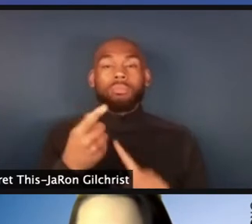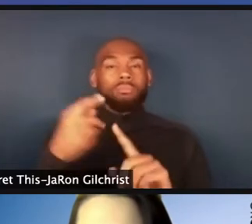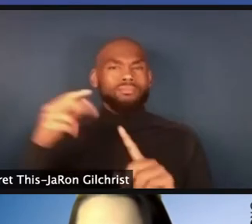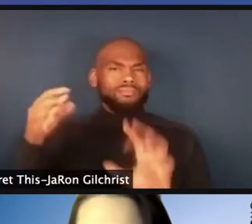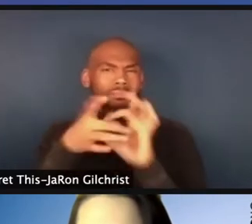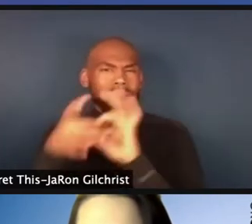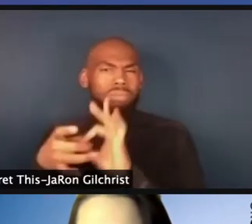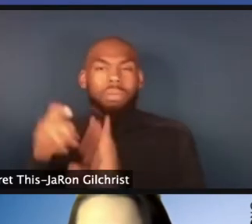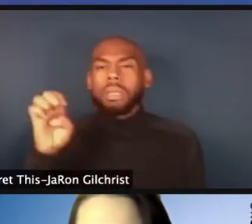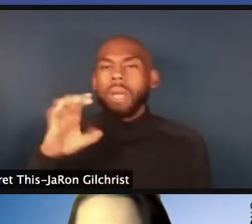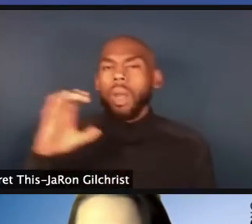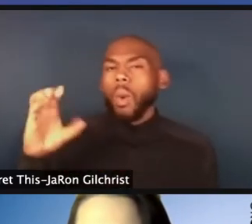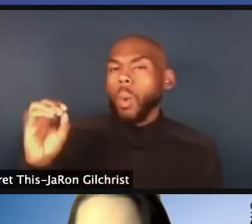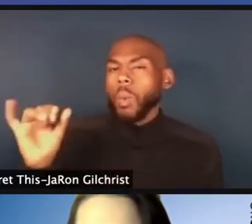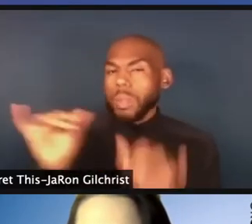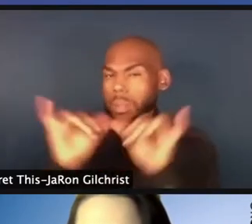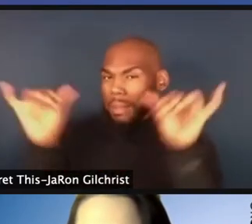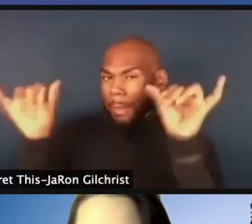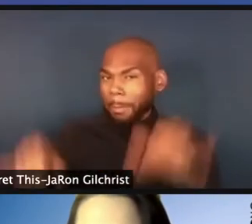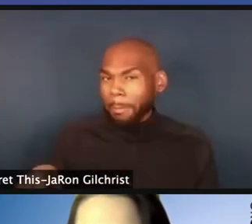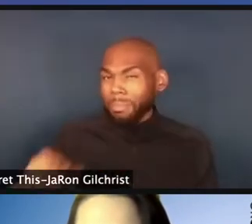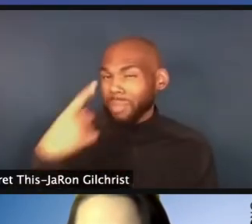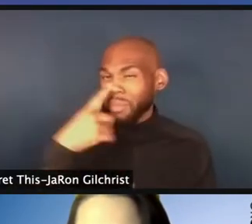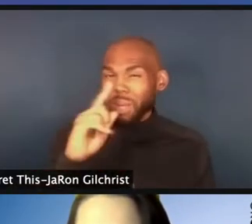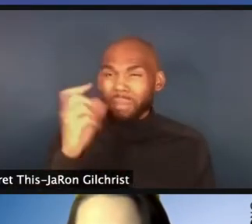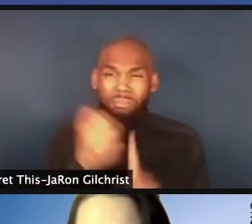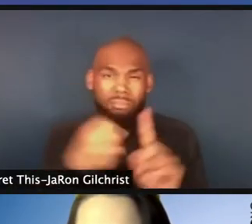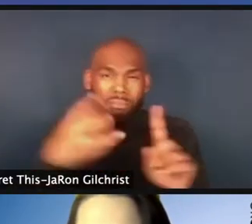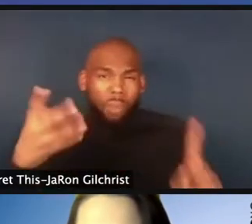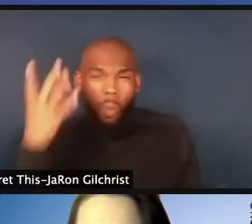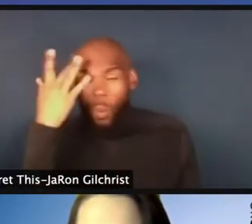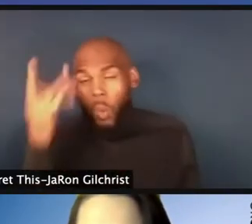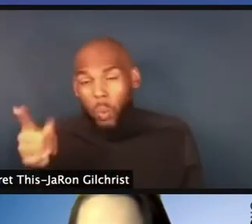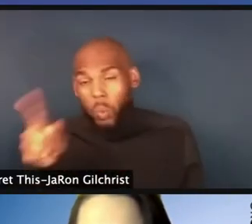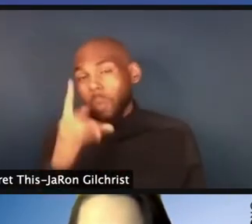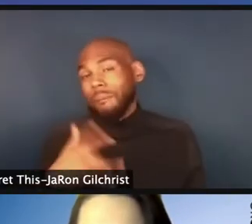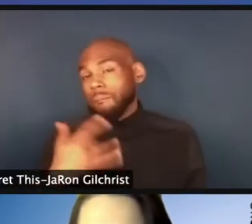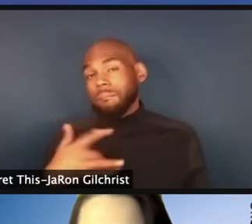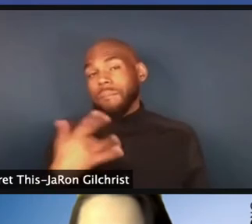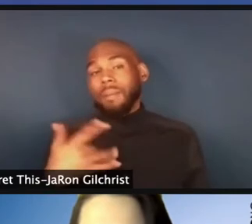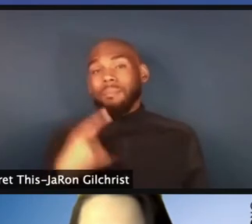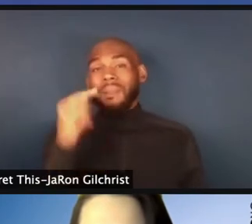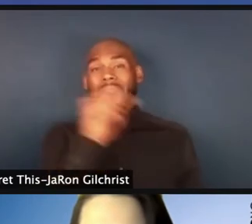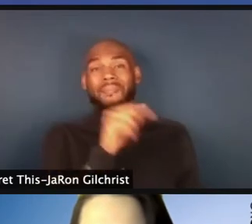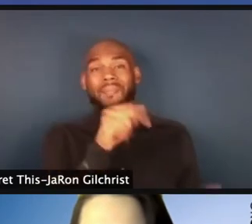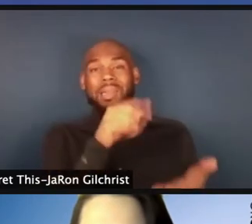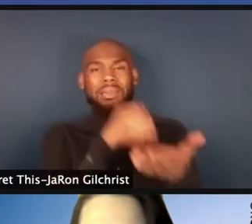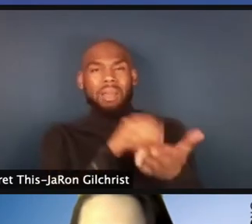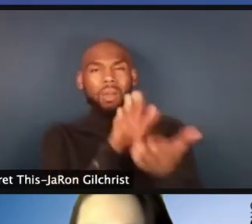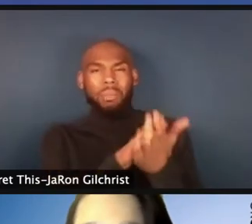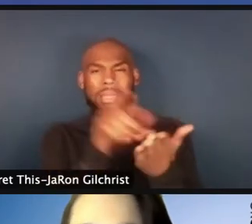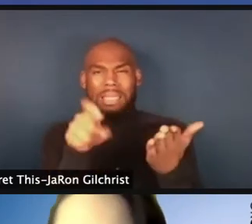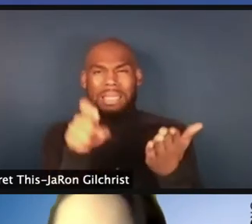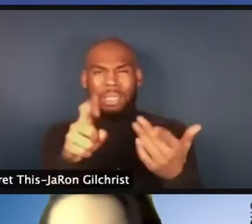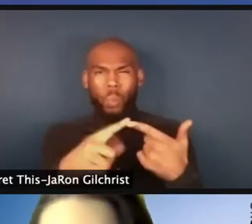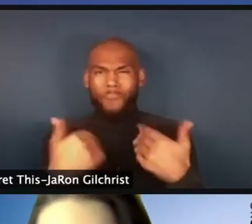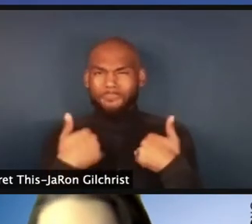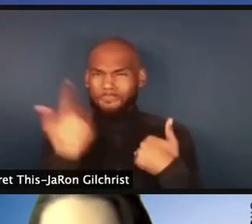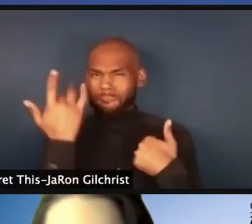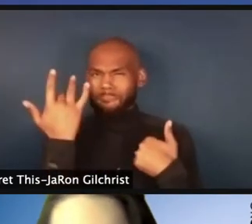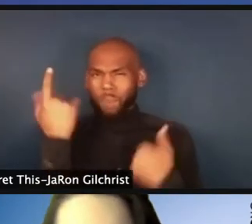wondering if, Annalisa, if you could talk to me a little bit about why you felt like this document needed to exist in the first